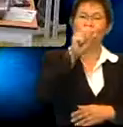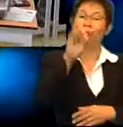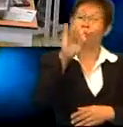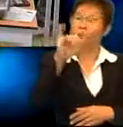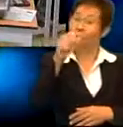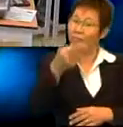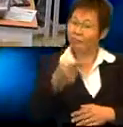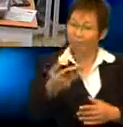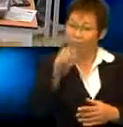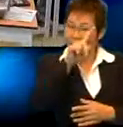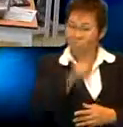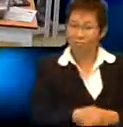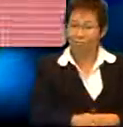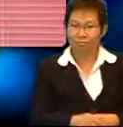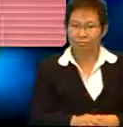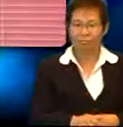Sophia?